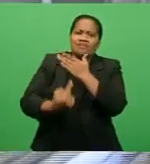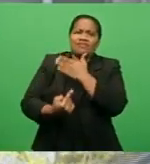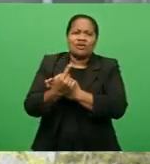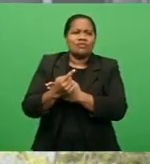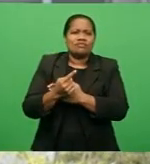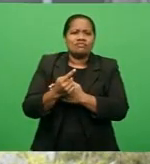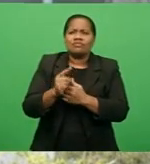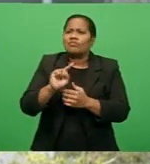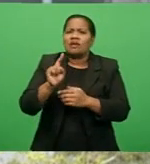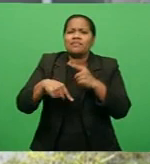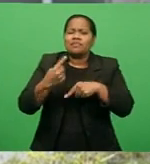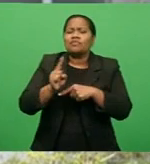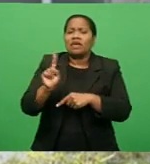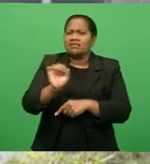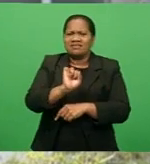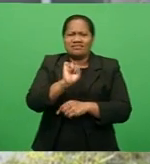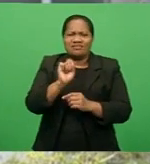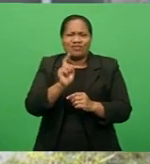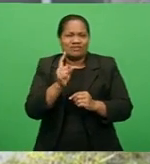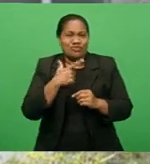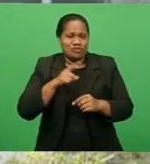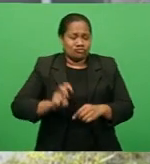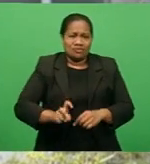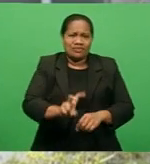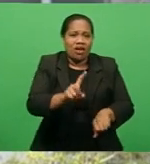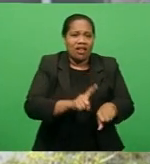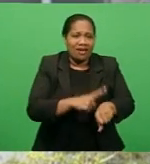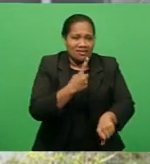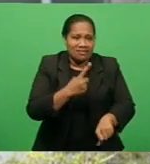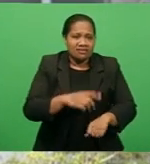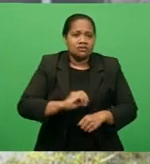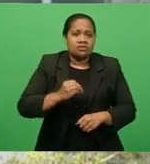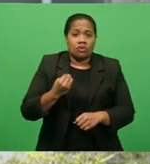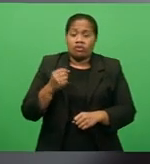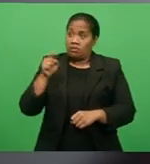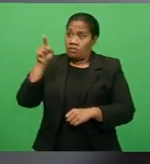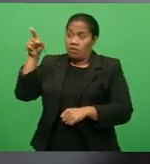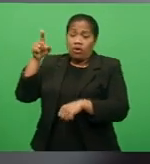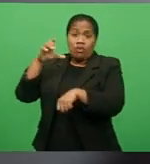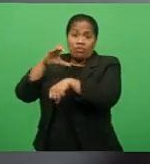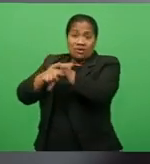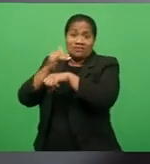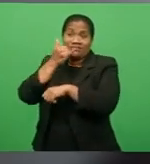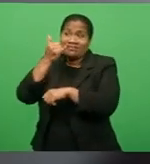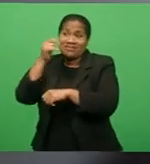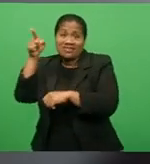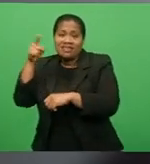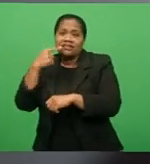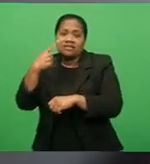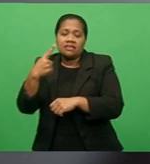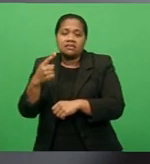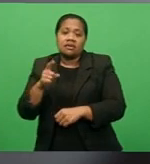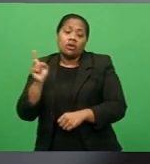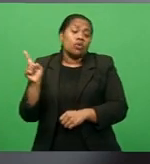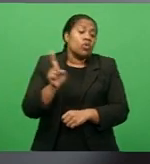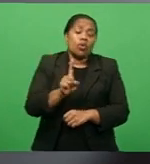transport was running late. They tell us to go to the nearest police station, so that was nearest to